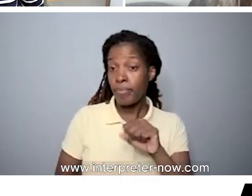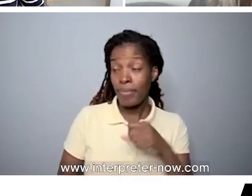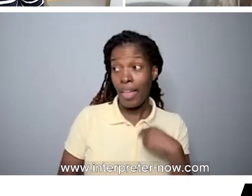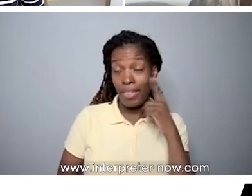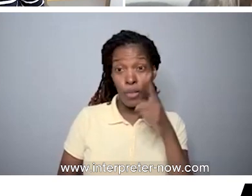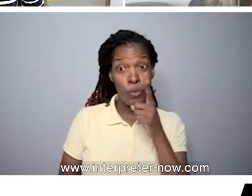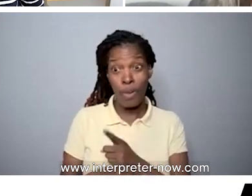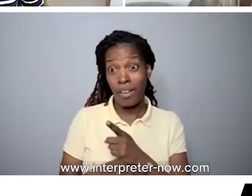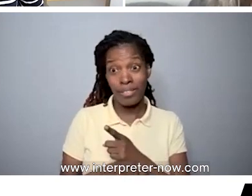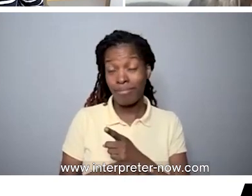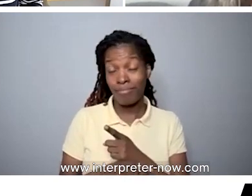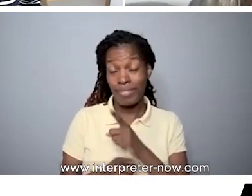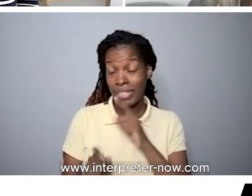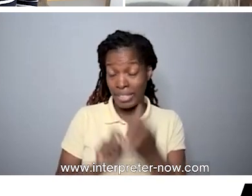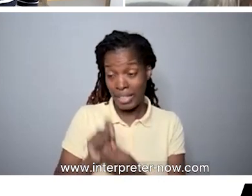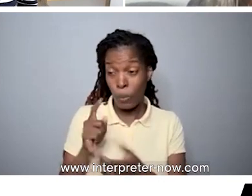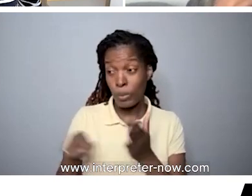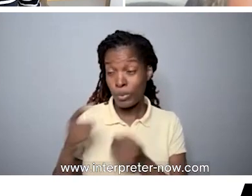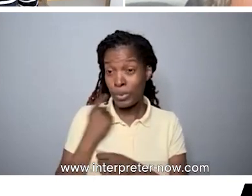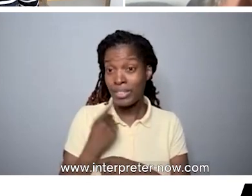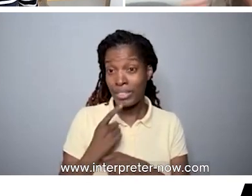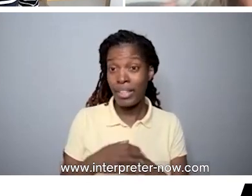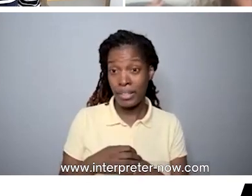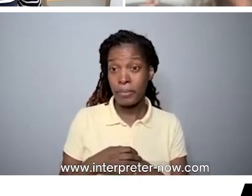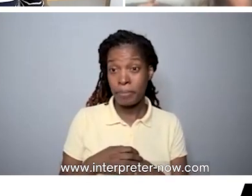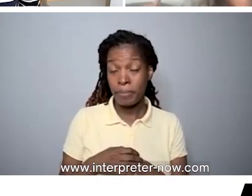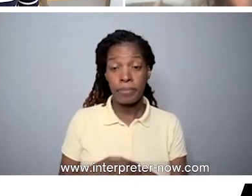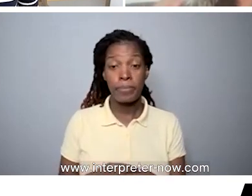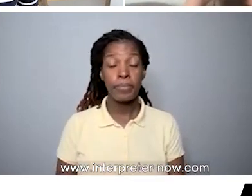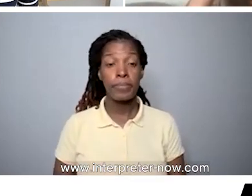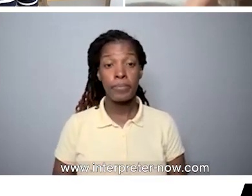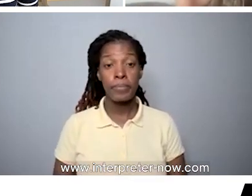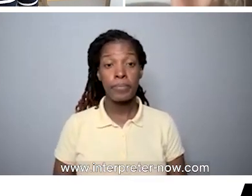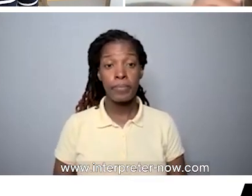Yeah. I mean, I think you're totally right in terms of that, right? And it really is